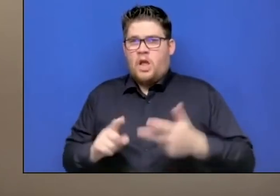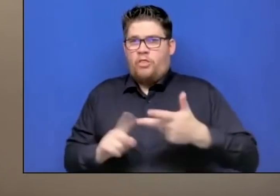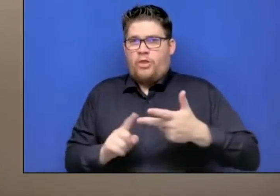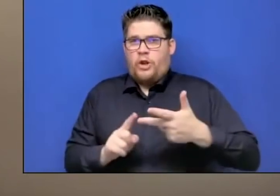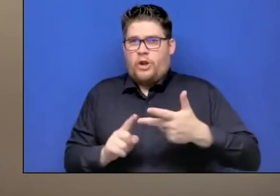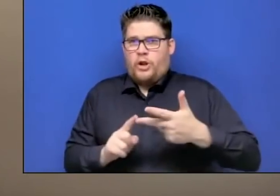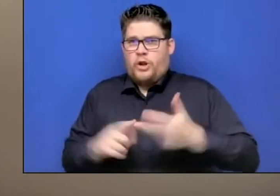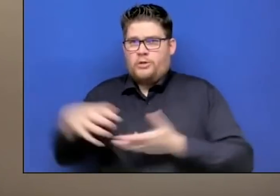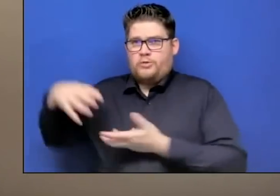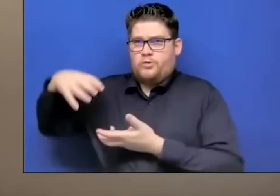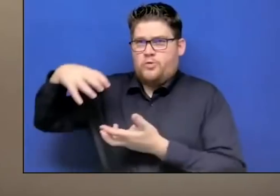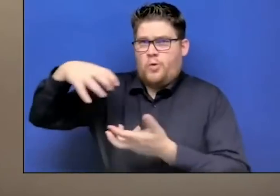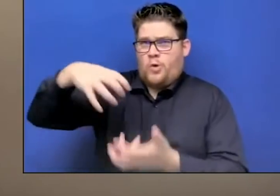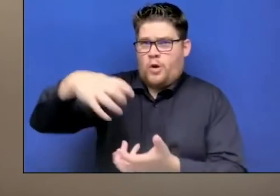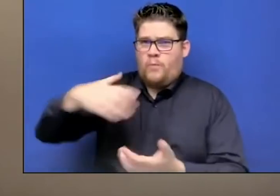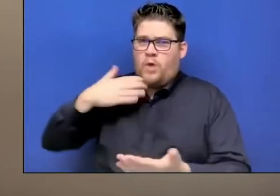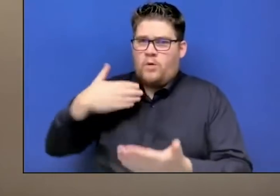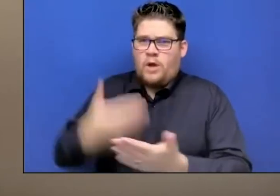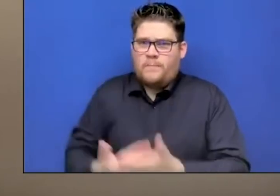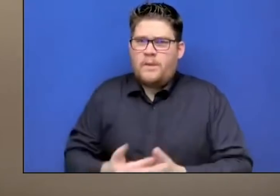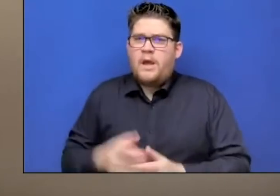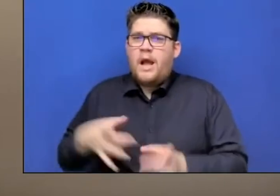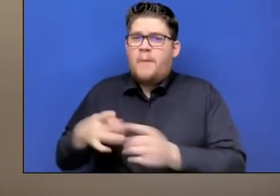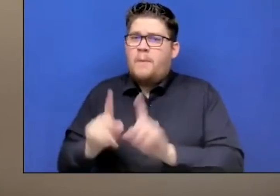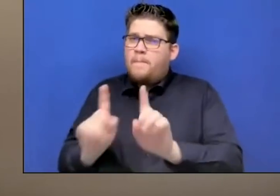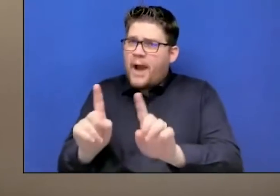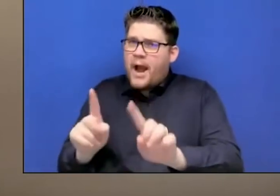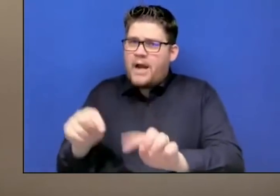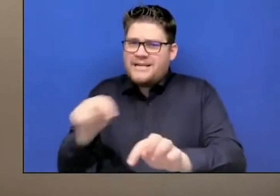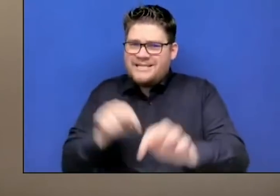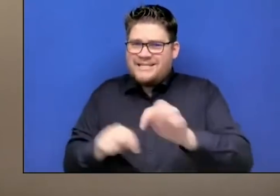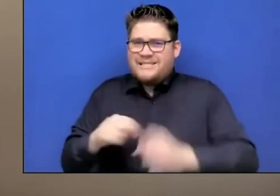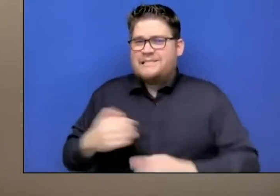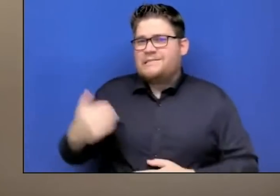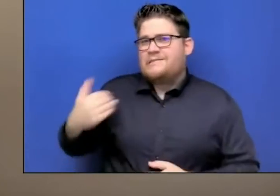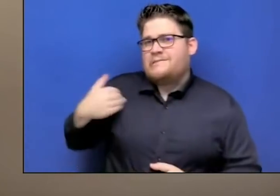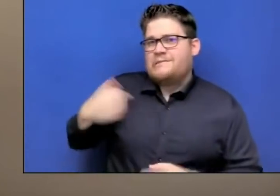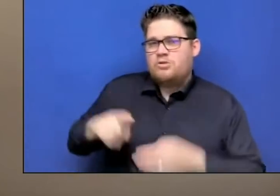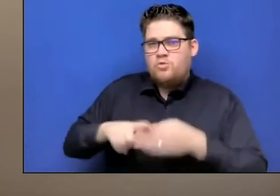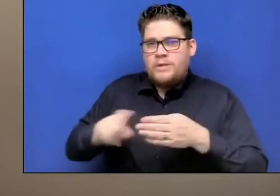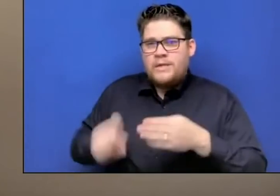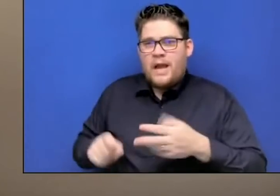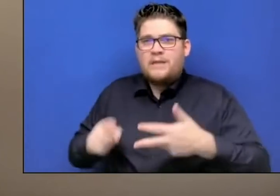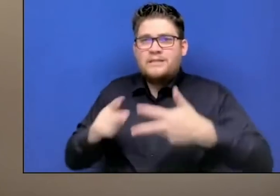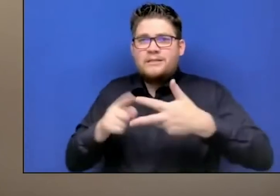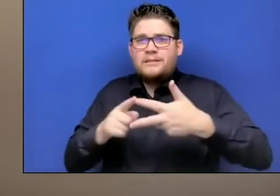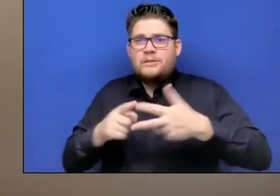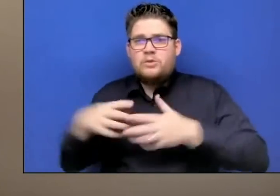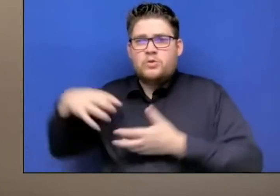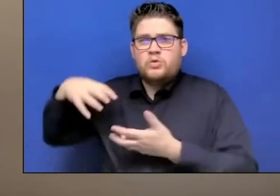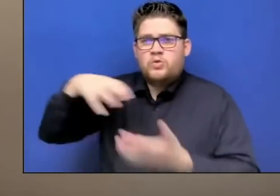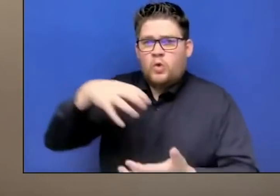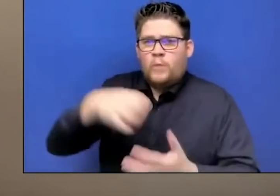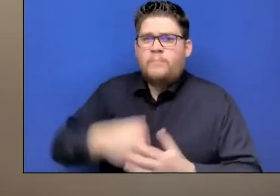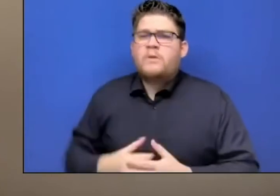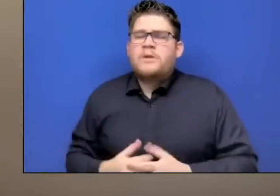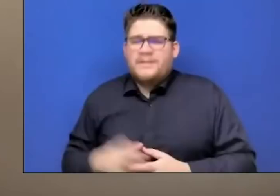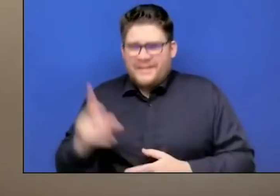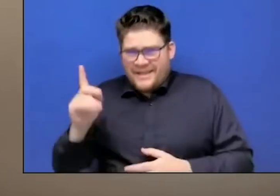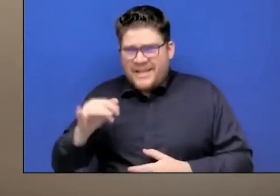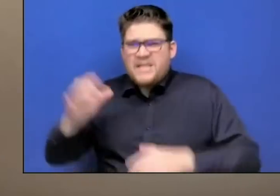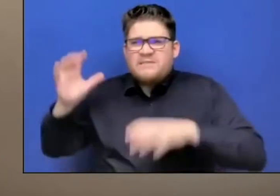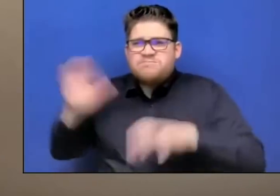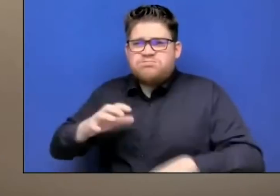say that the second storm that occurred over the weekend was obviously impactful and delivered a fair amount of